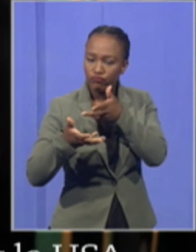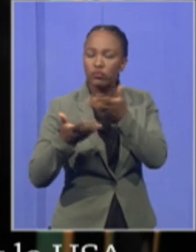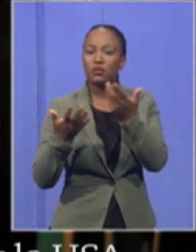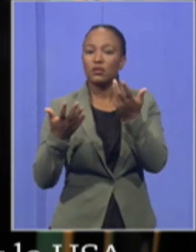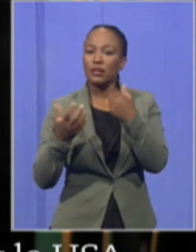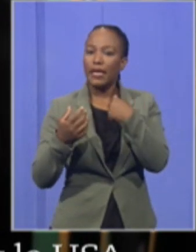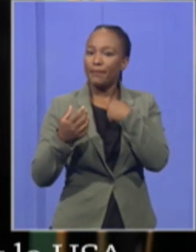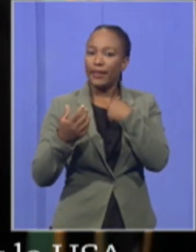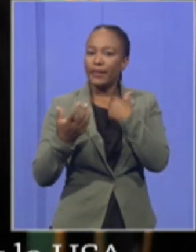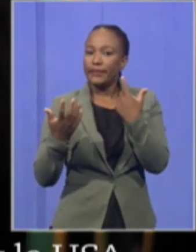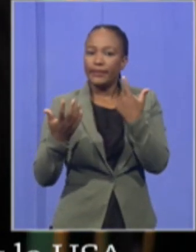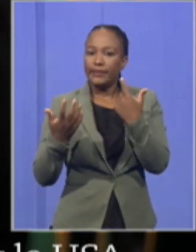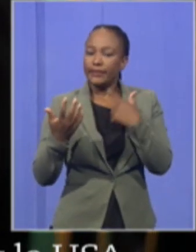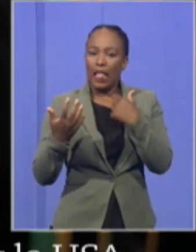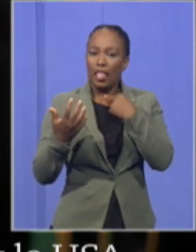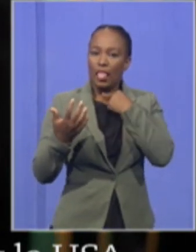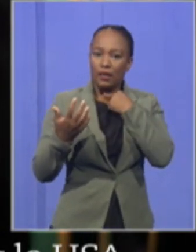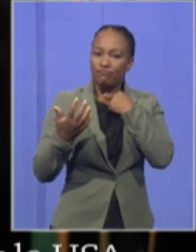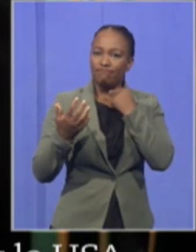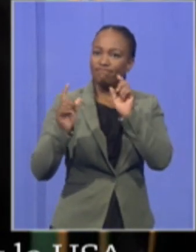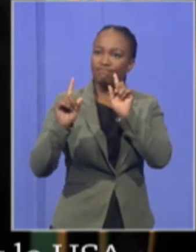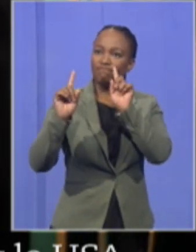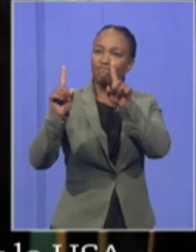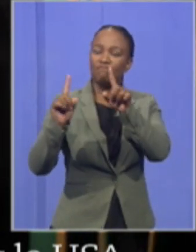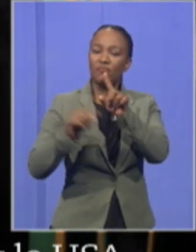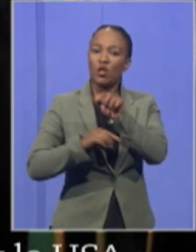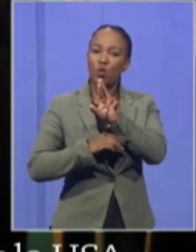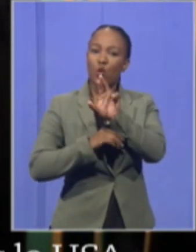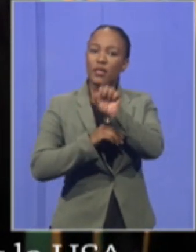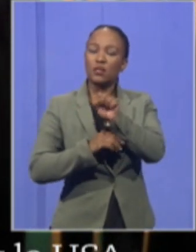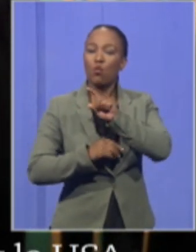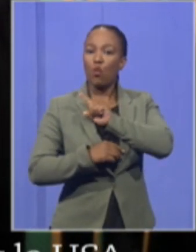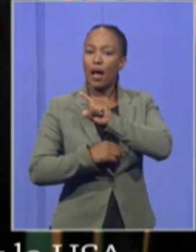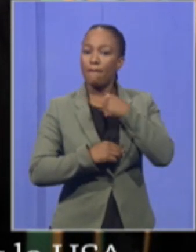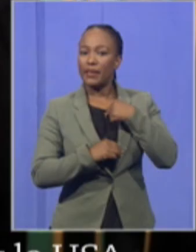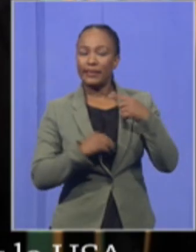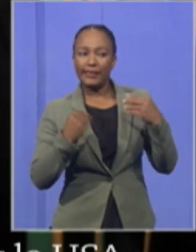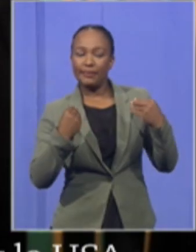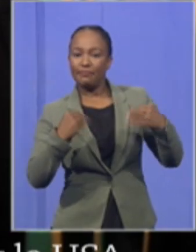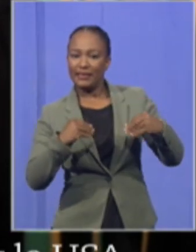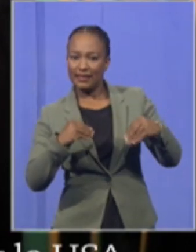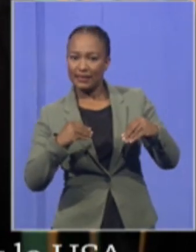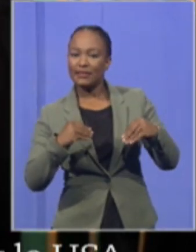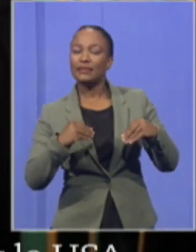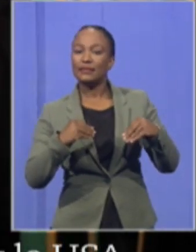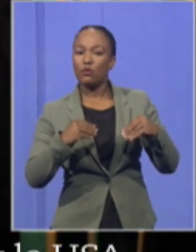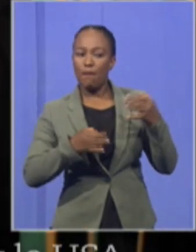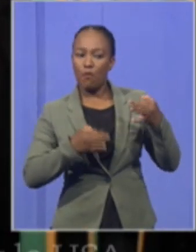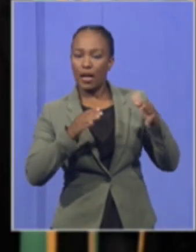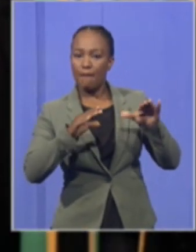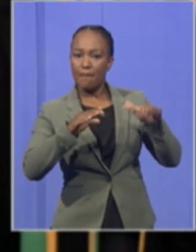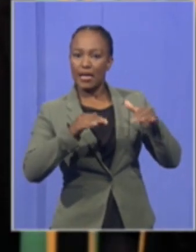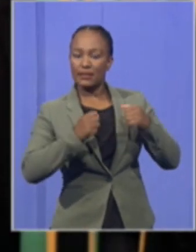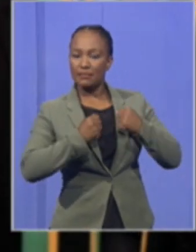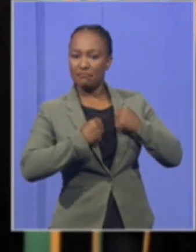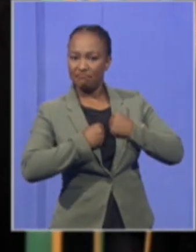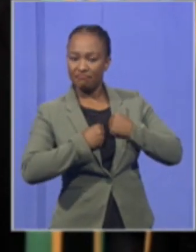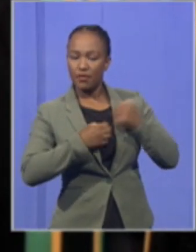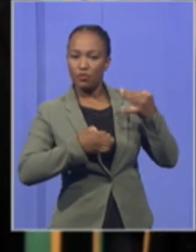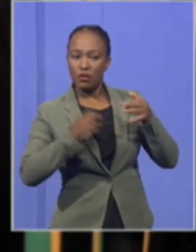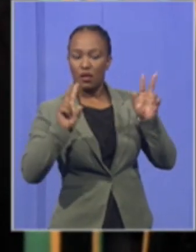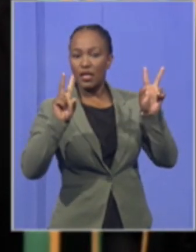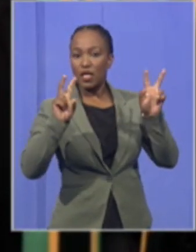not able to go to the United States because I was very busy with my party political